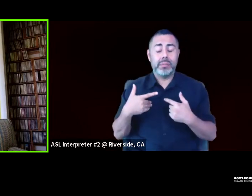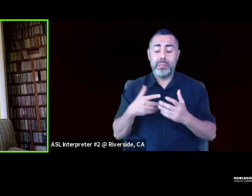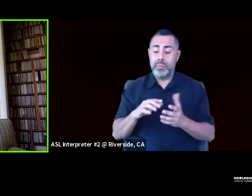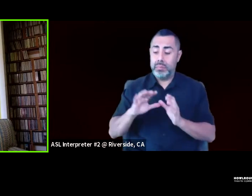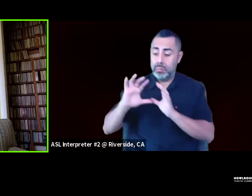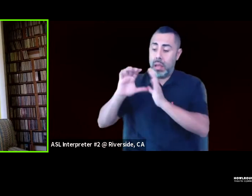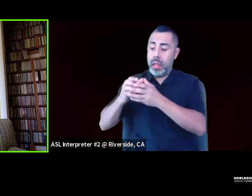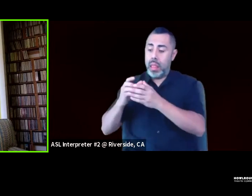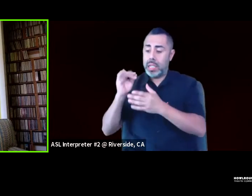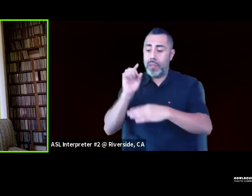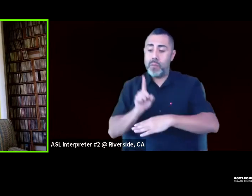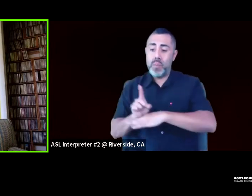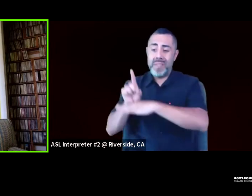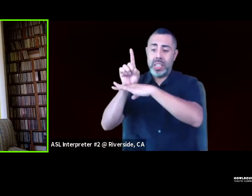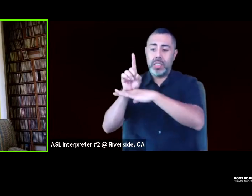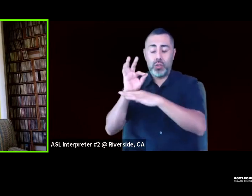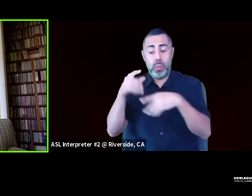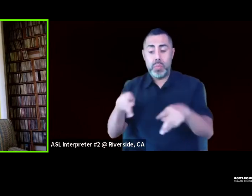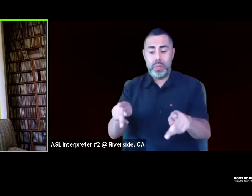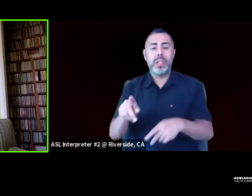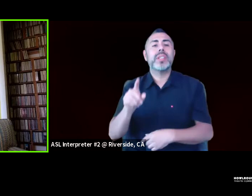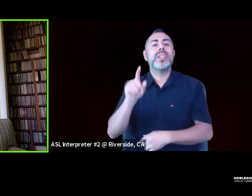is.